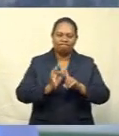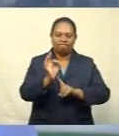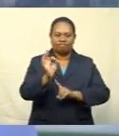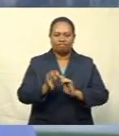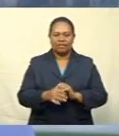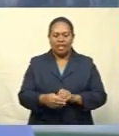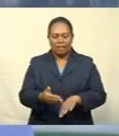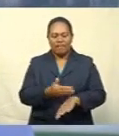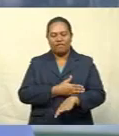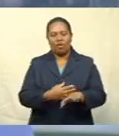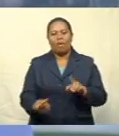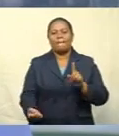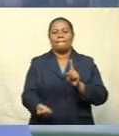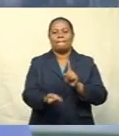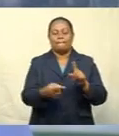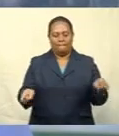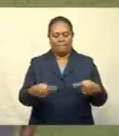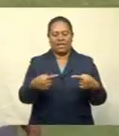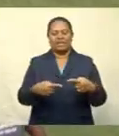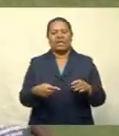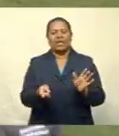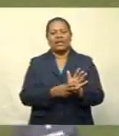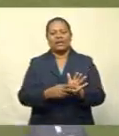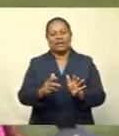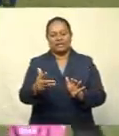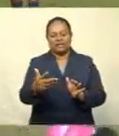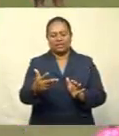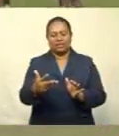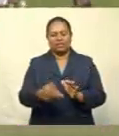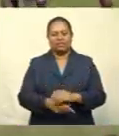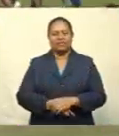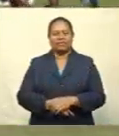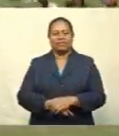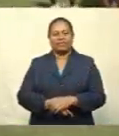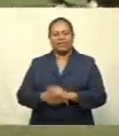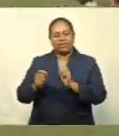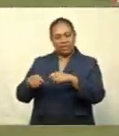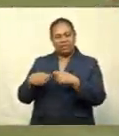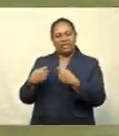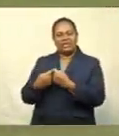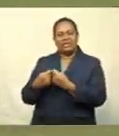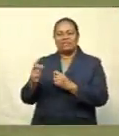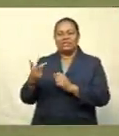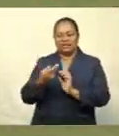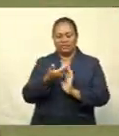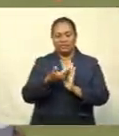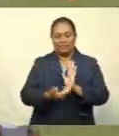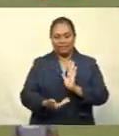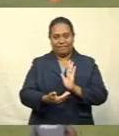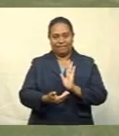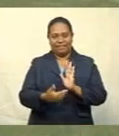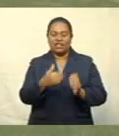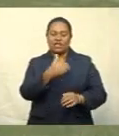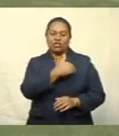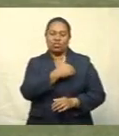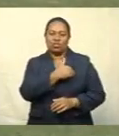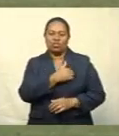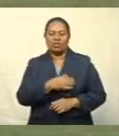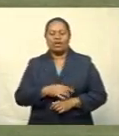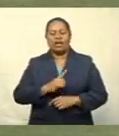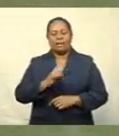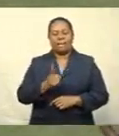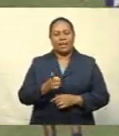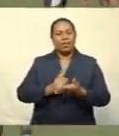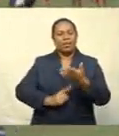Nasinu. We'll go back to the drawing board. The side was placed second from the southeastern zone, but defied the